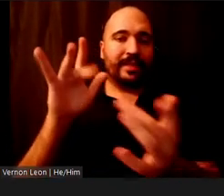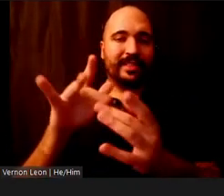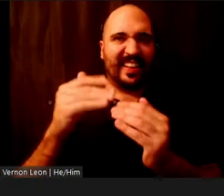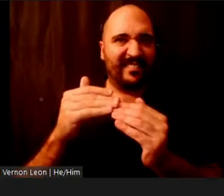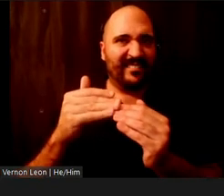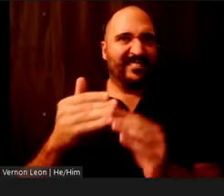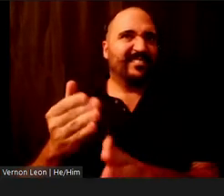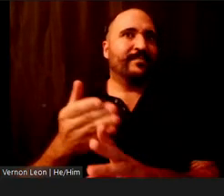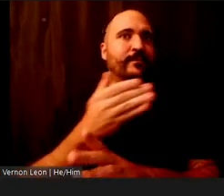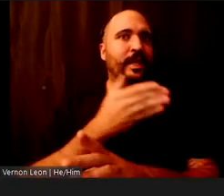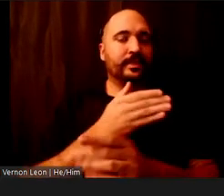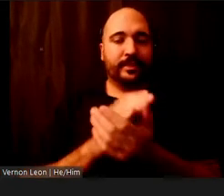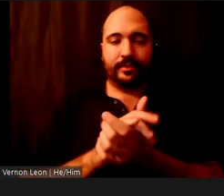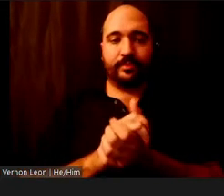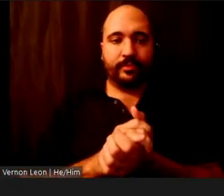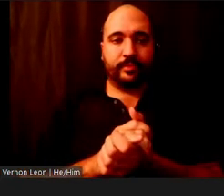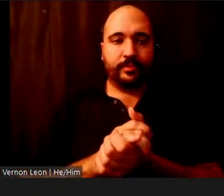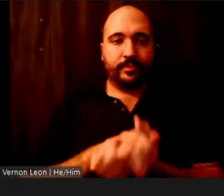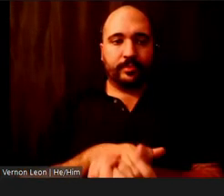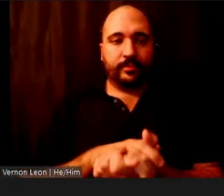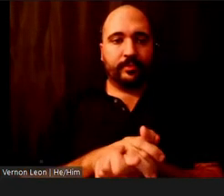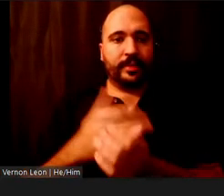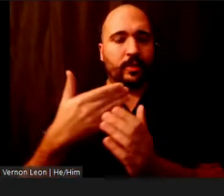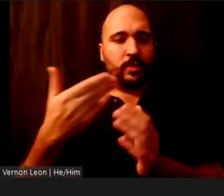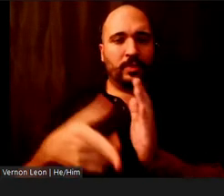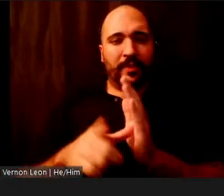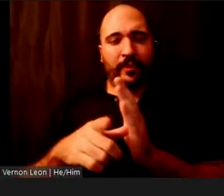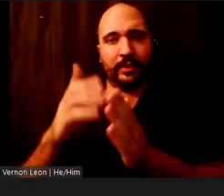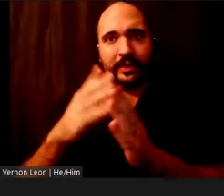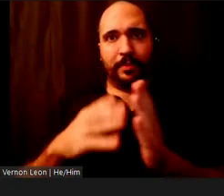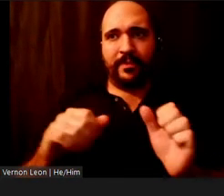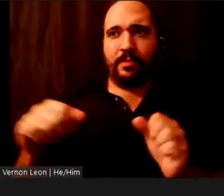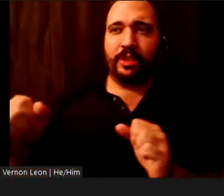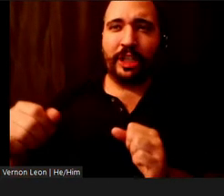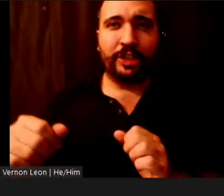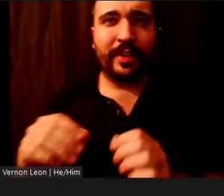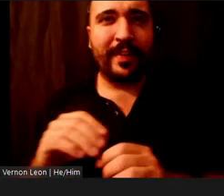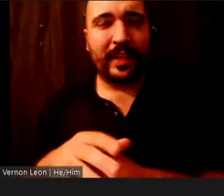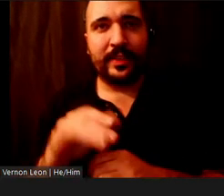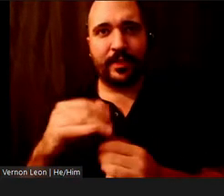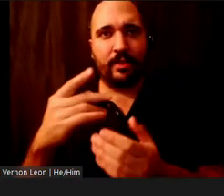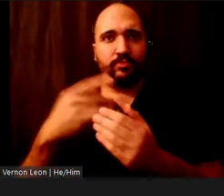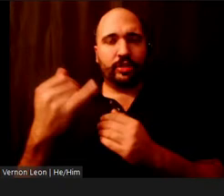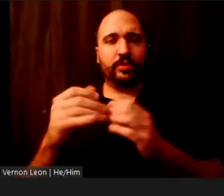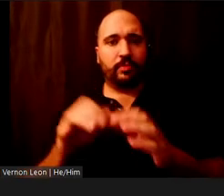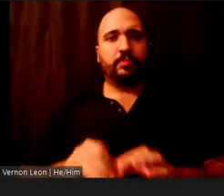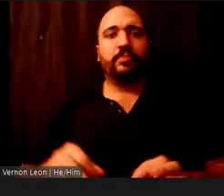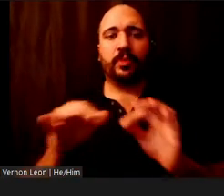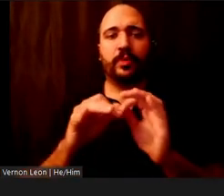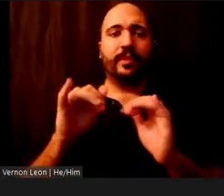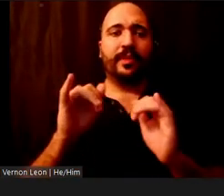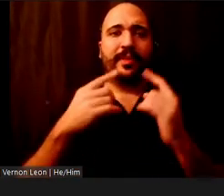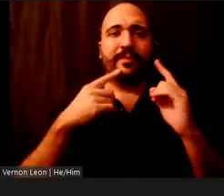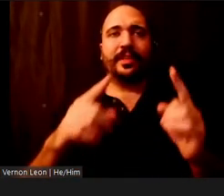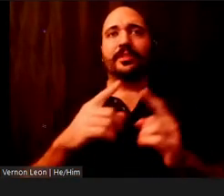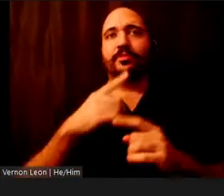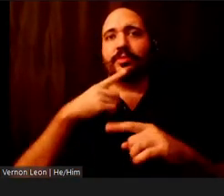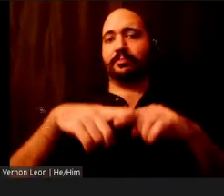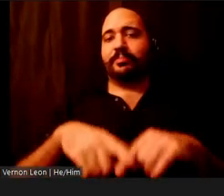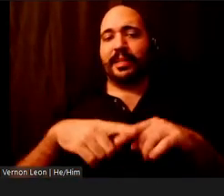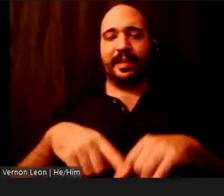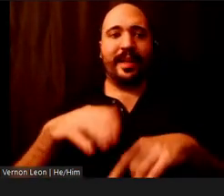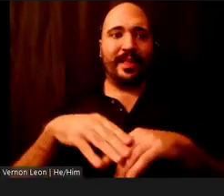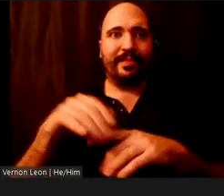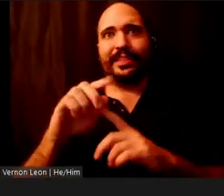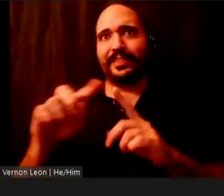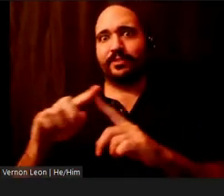contacted in advance. We are now going to review some of the potential effects of the project. Importantly, these effects are dependent upon scenario. The